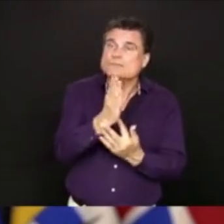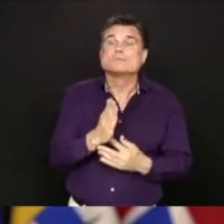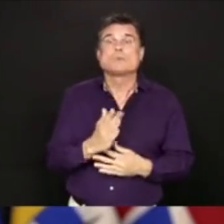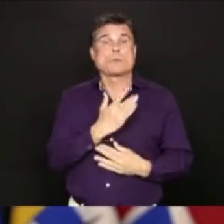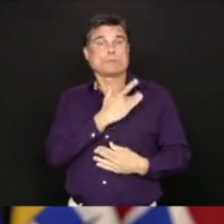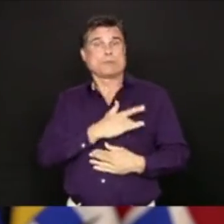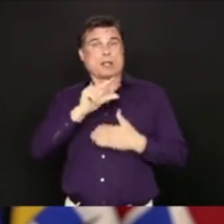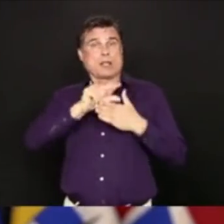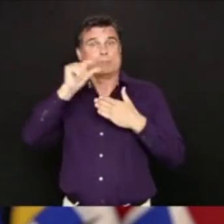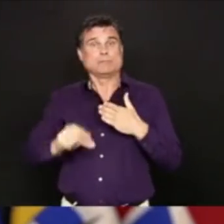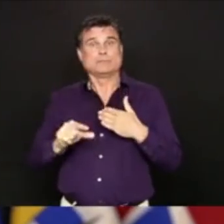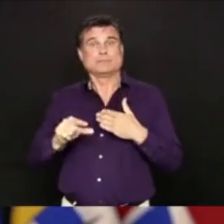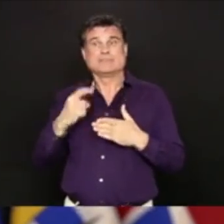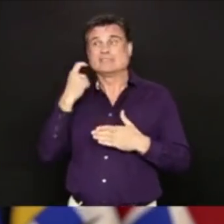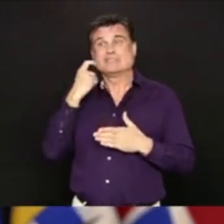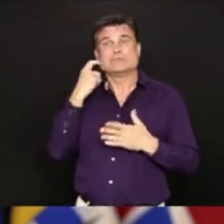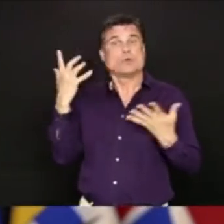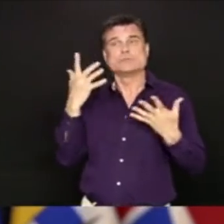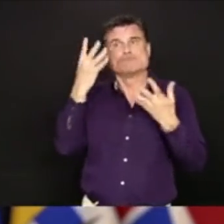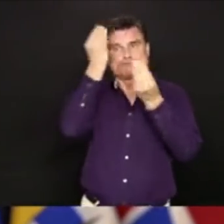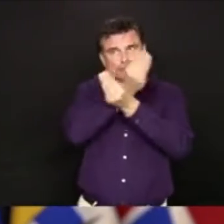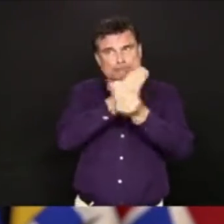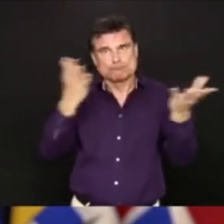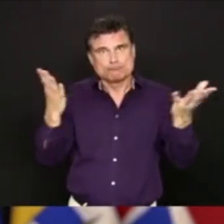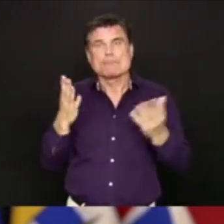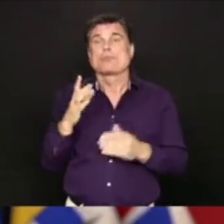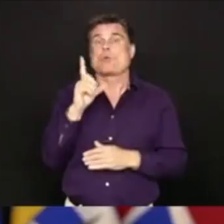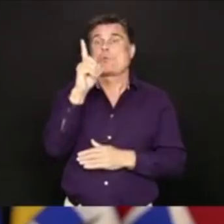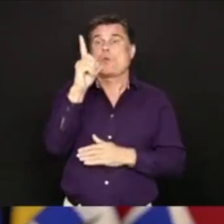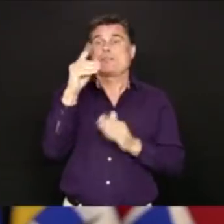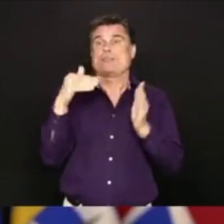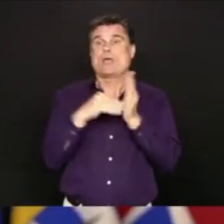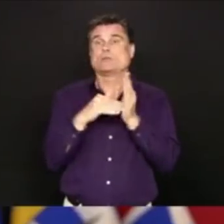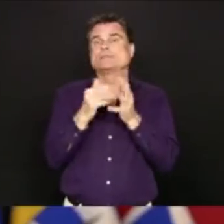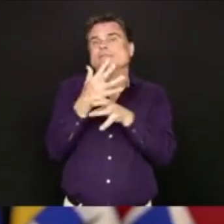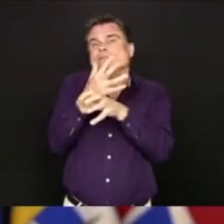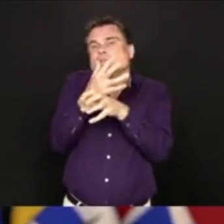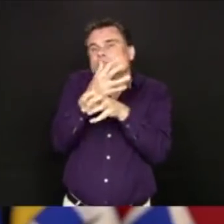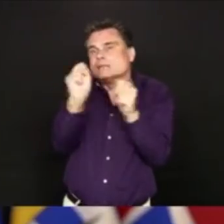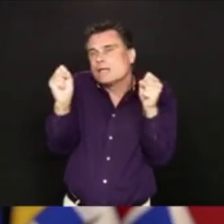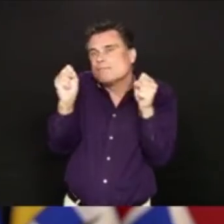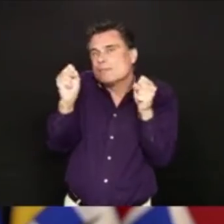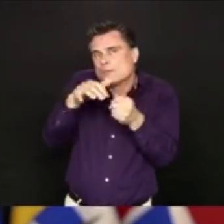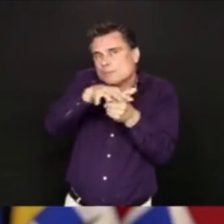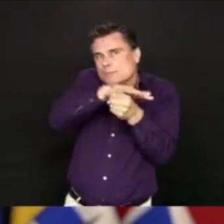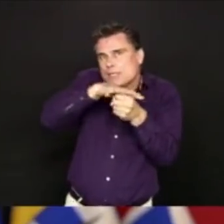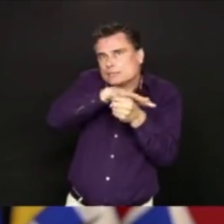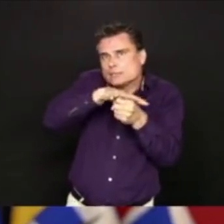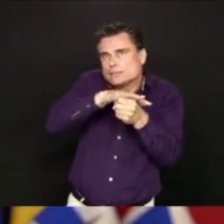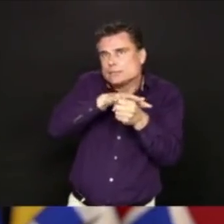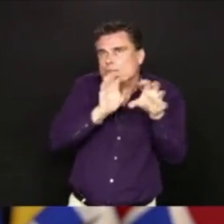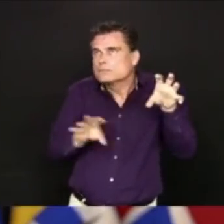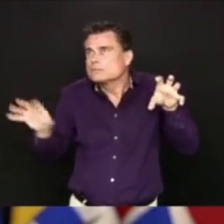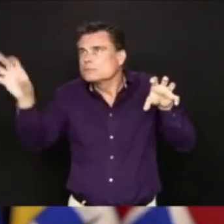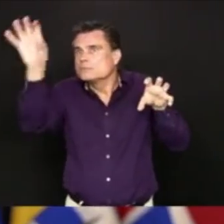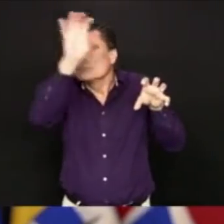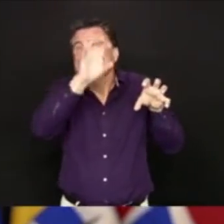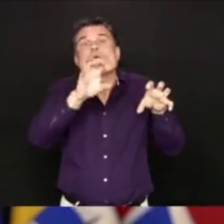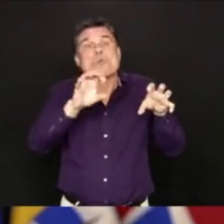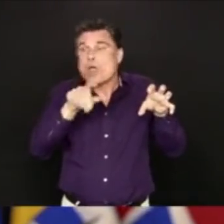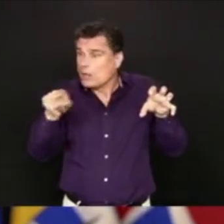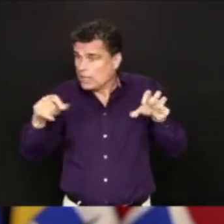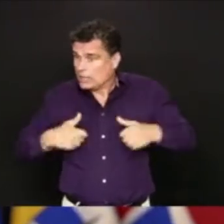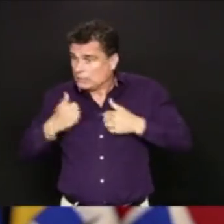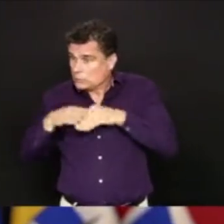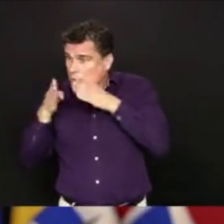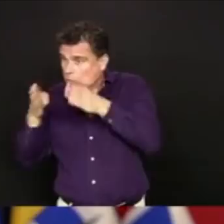encampments in Victoria and Vancouver, and a plan, and importantly, a plan to support people in housing,